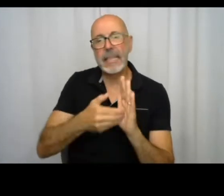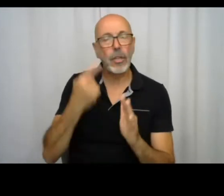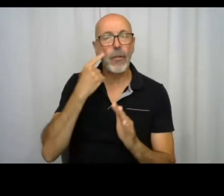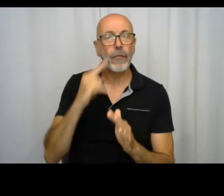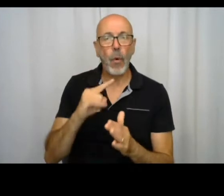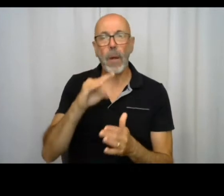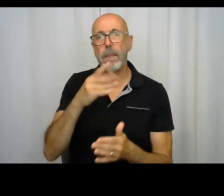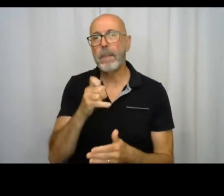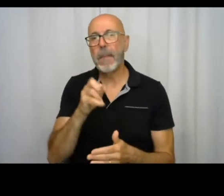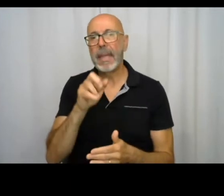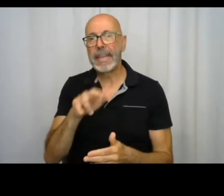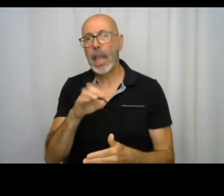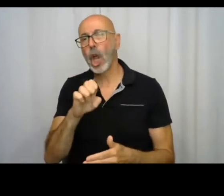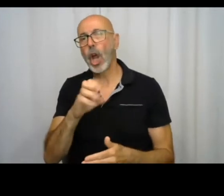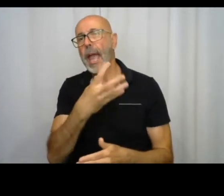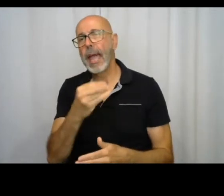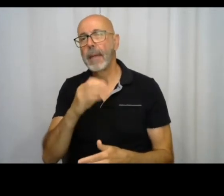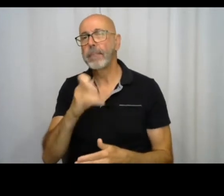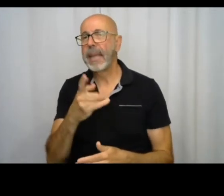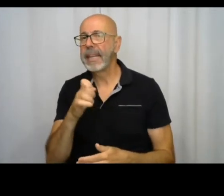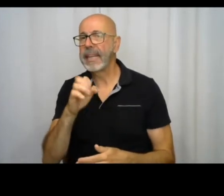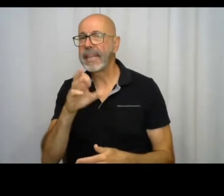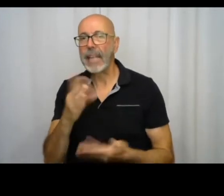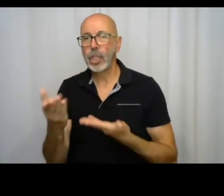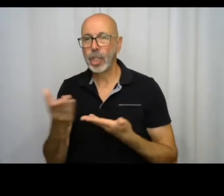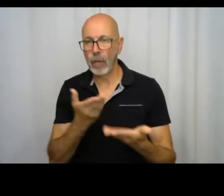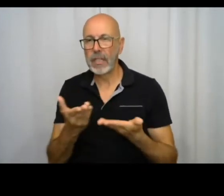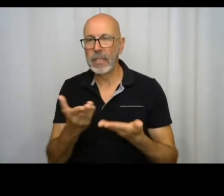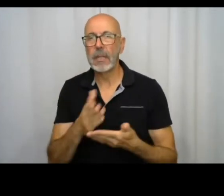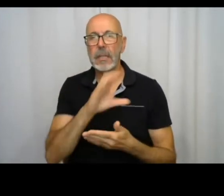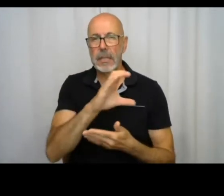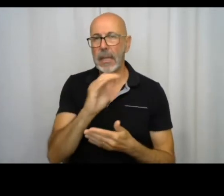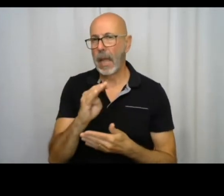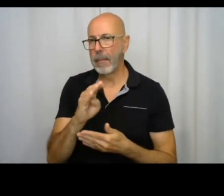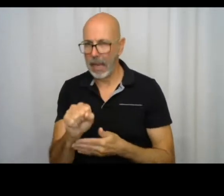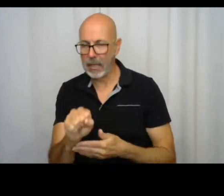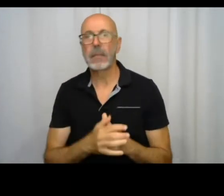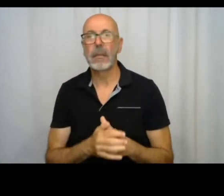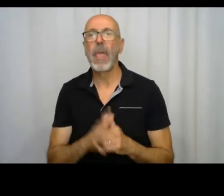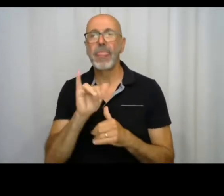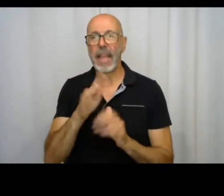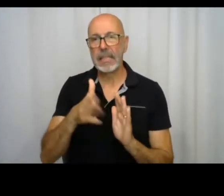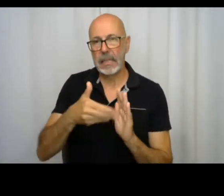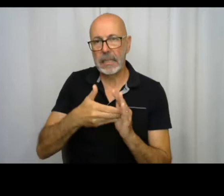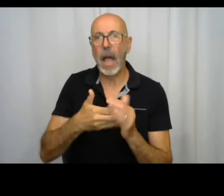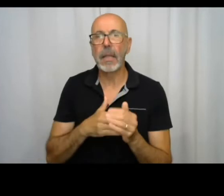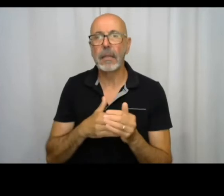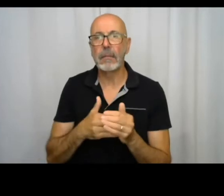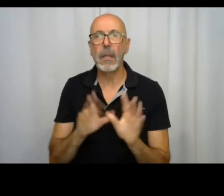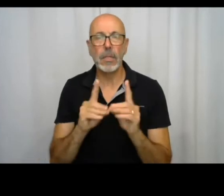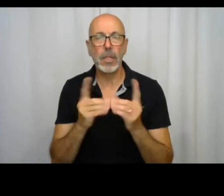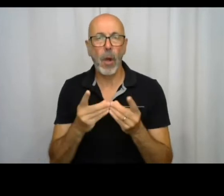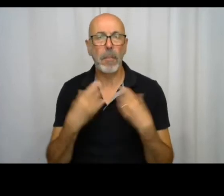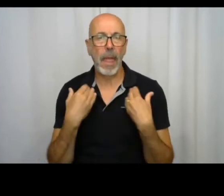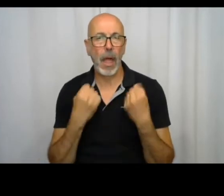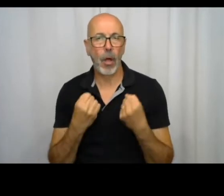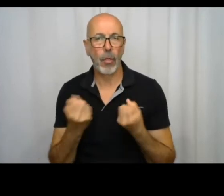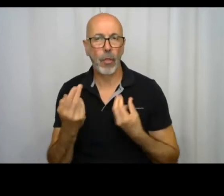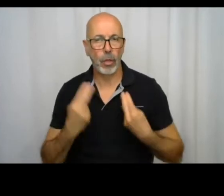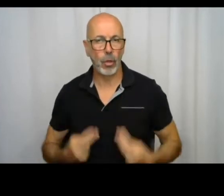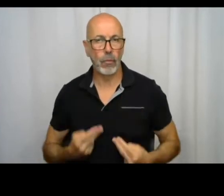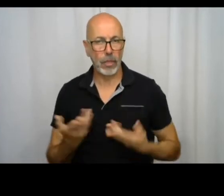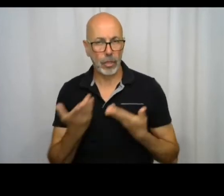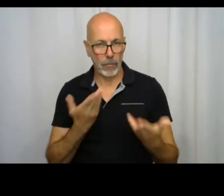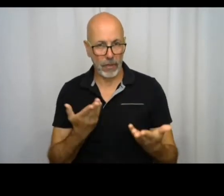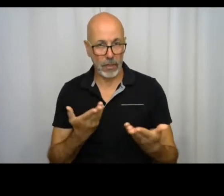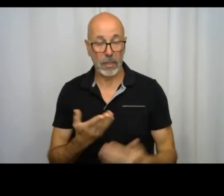Services, where this program handles Medicare and Medicaid programs. That's within the Department of Health and Human Services. And RFI,